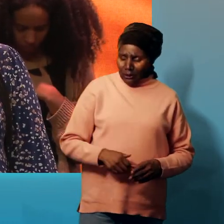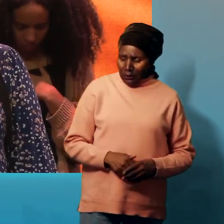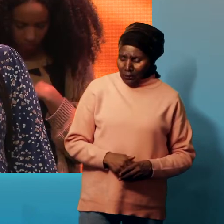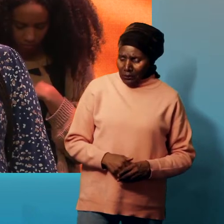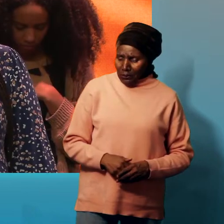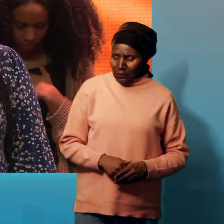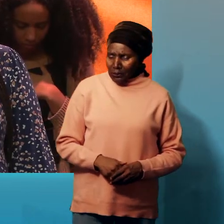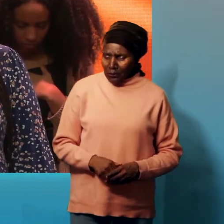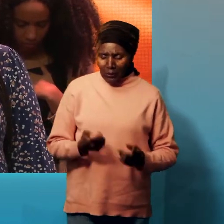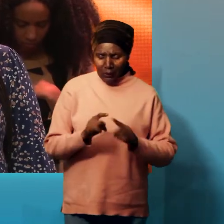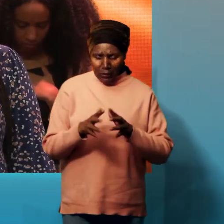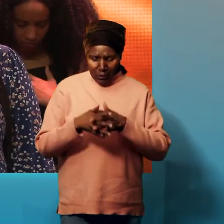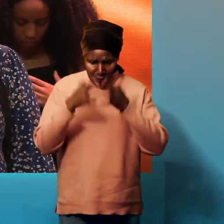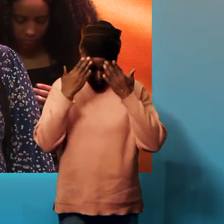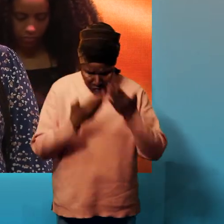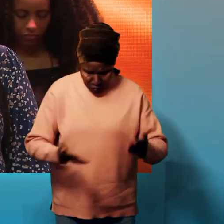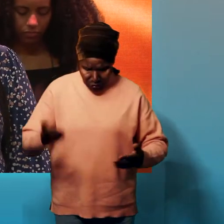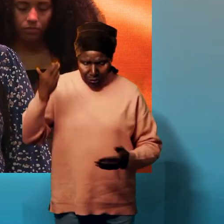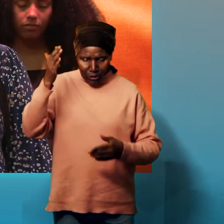We worship you.